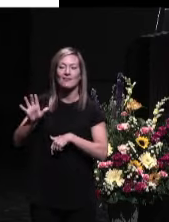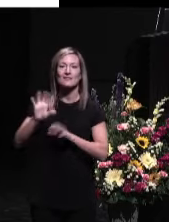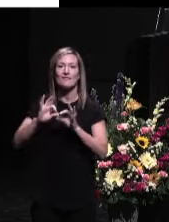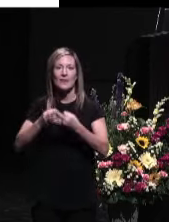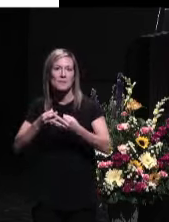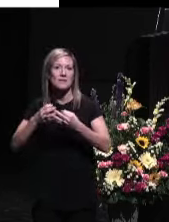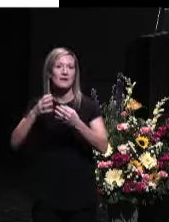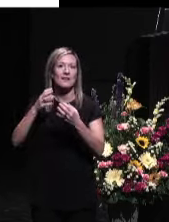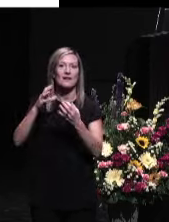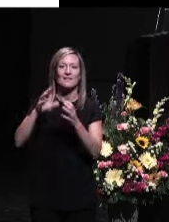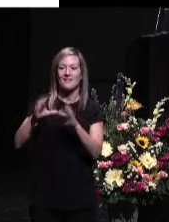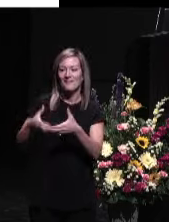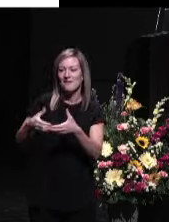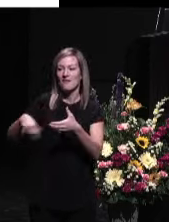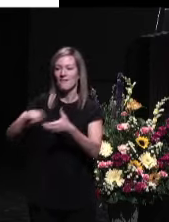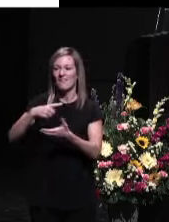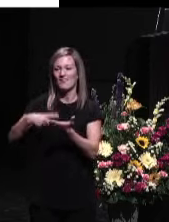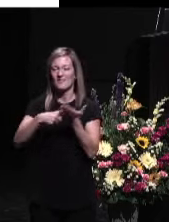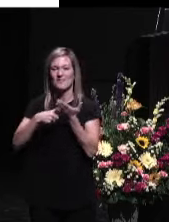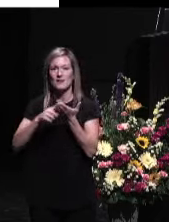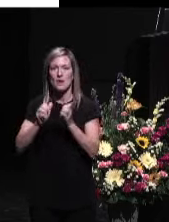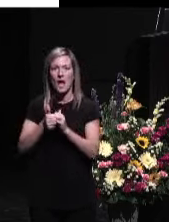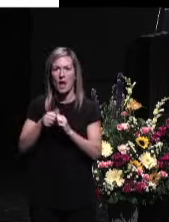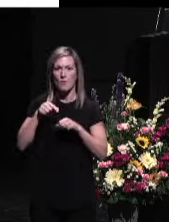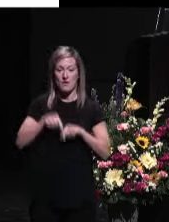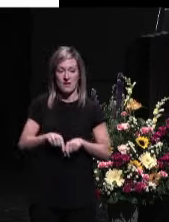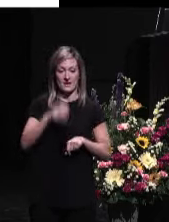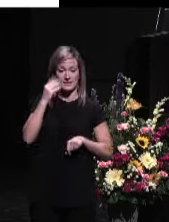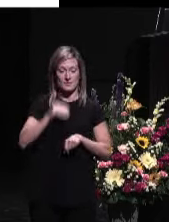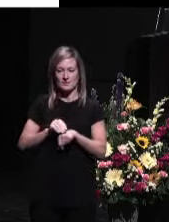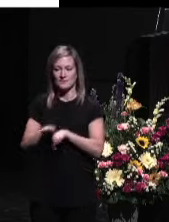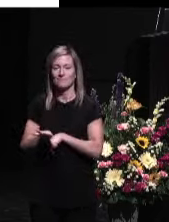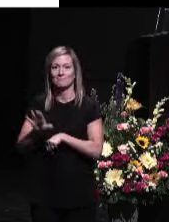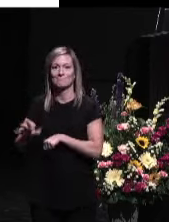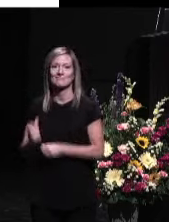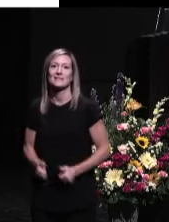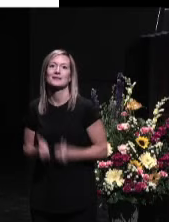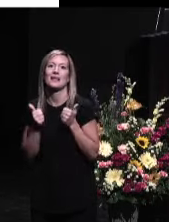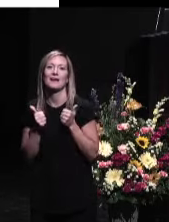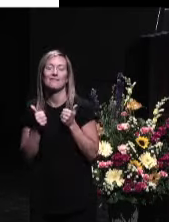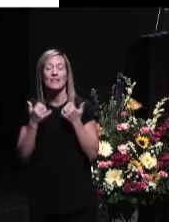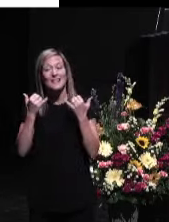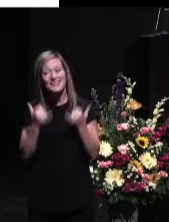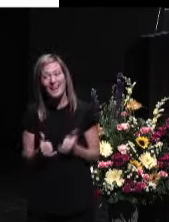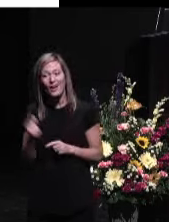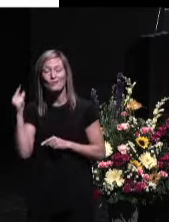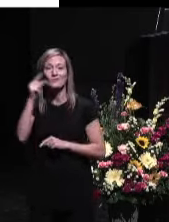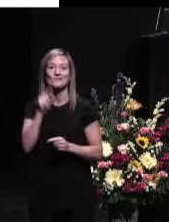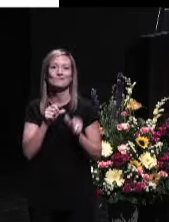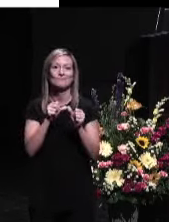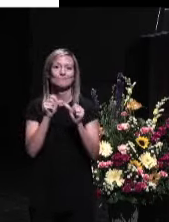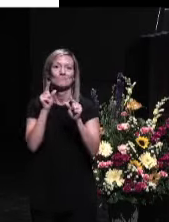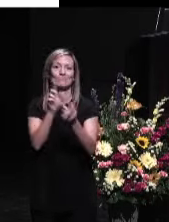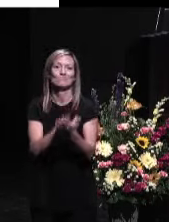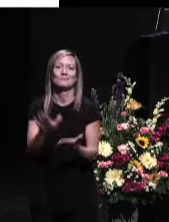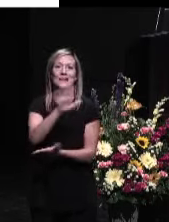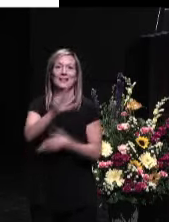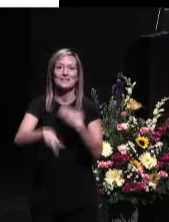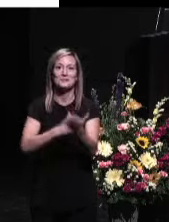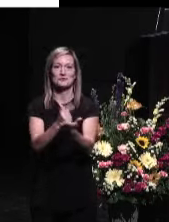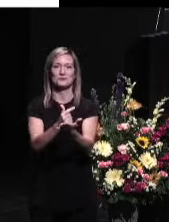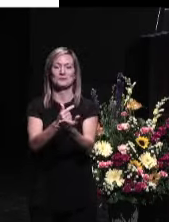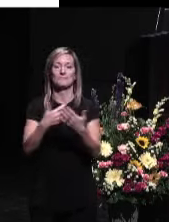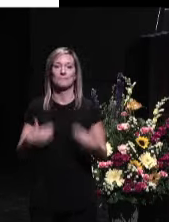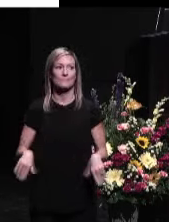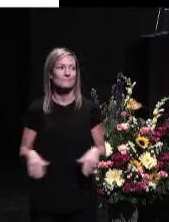has changed their kids' lives. And now they can go to college with confidence and credit. Now think about as we expand this program. This